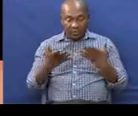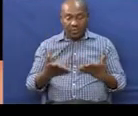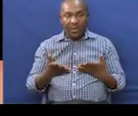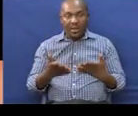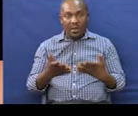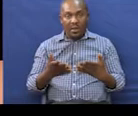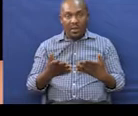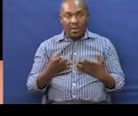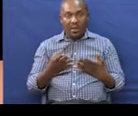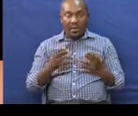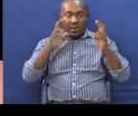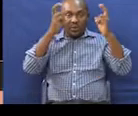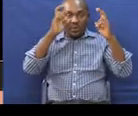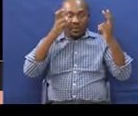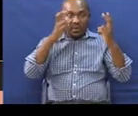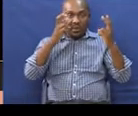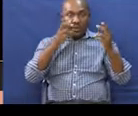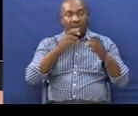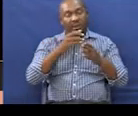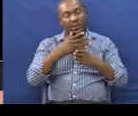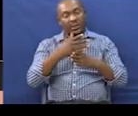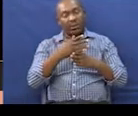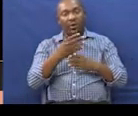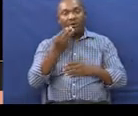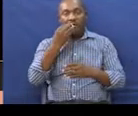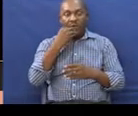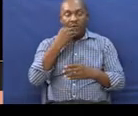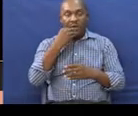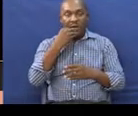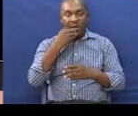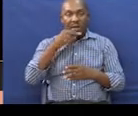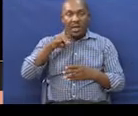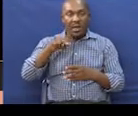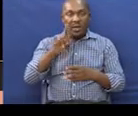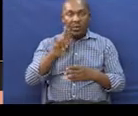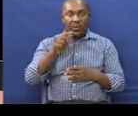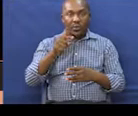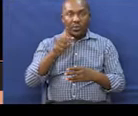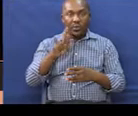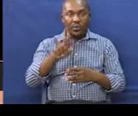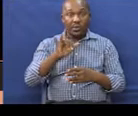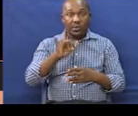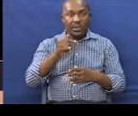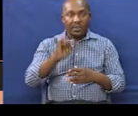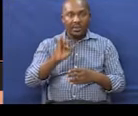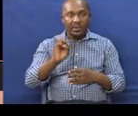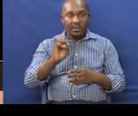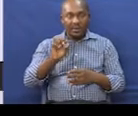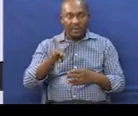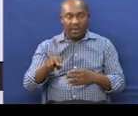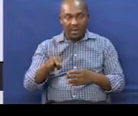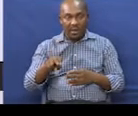nutrition. We are going to learn nutrition under a subtopic called the food test. Food